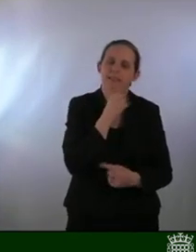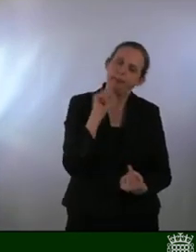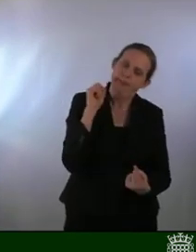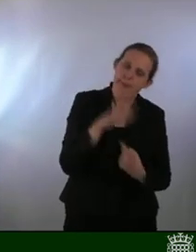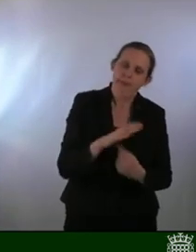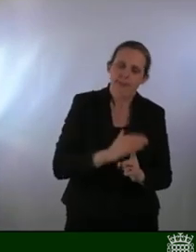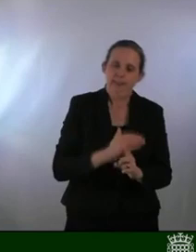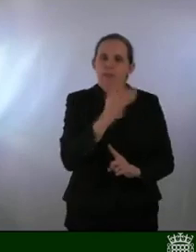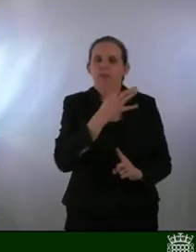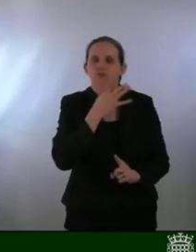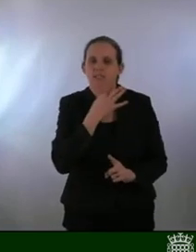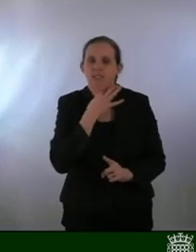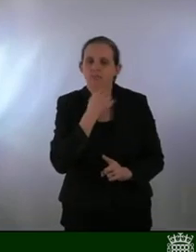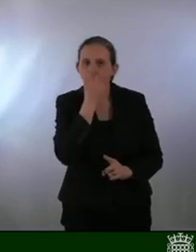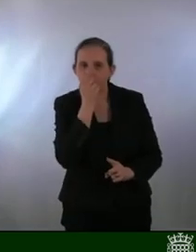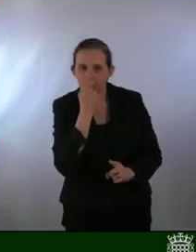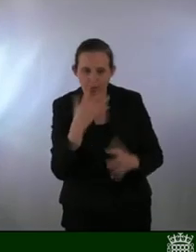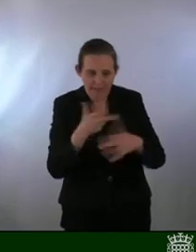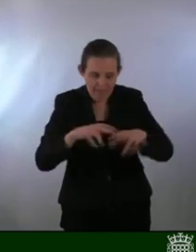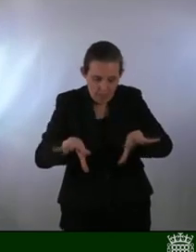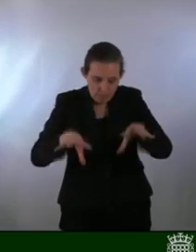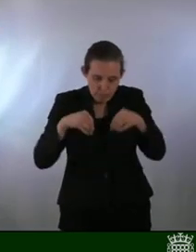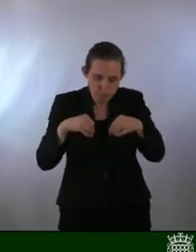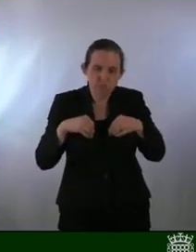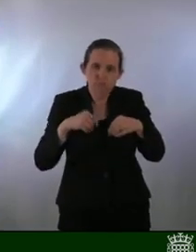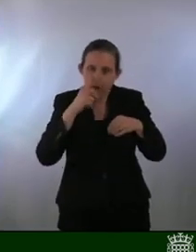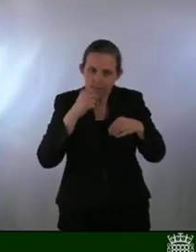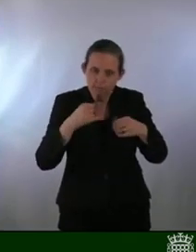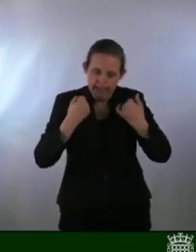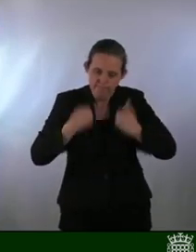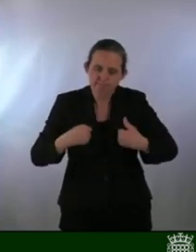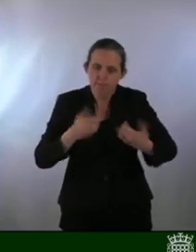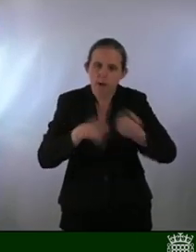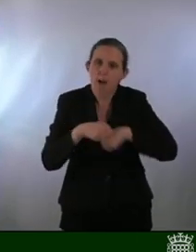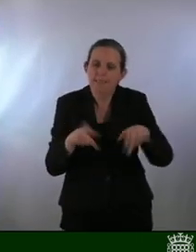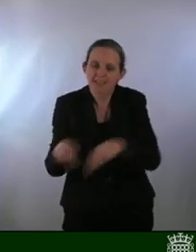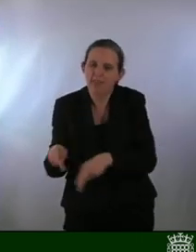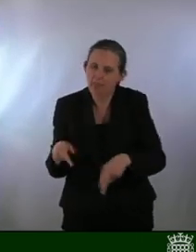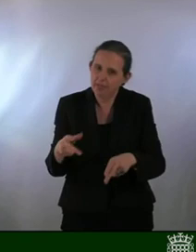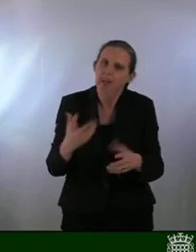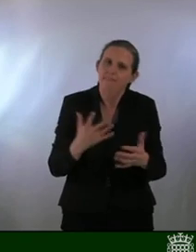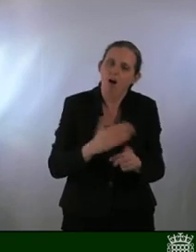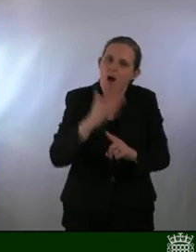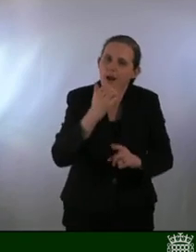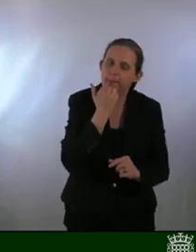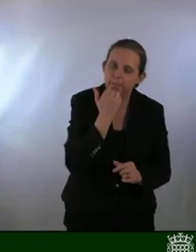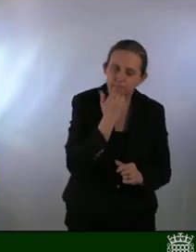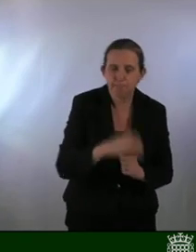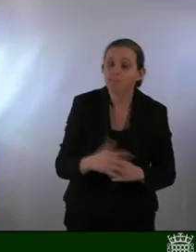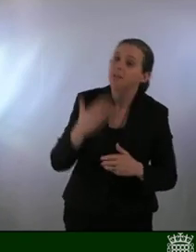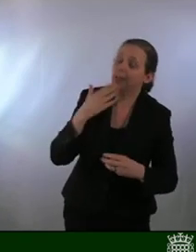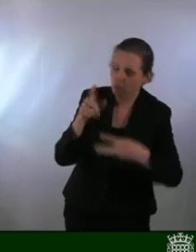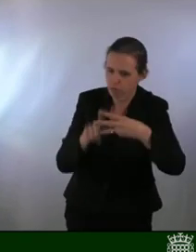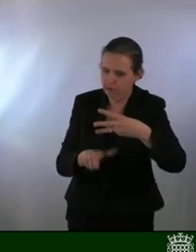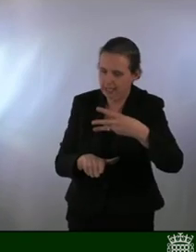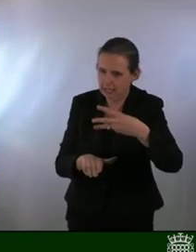risk of mortality, of dying from this virus. The other points he made are welcome. He makes a